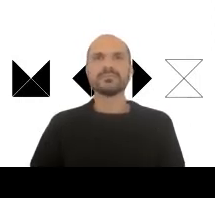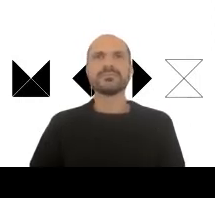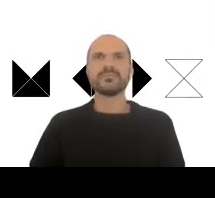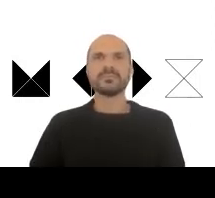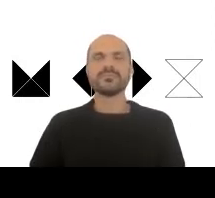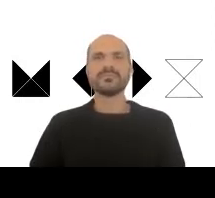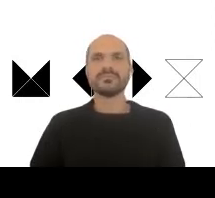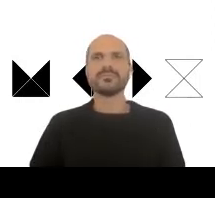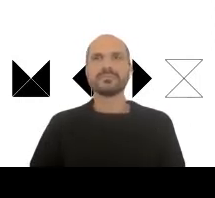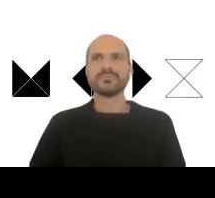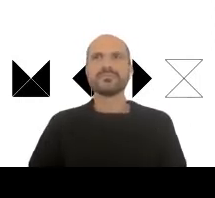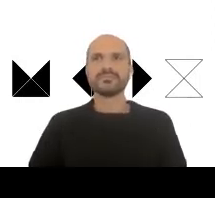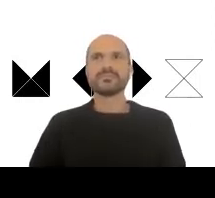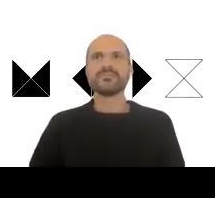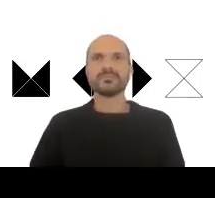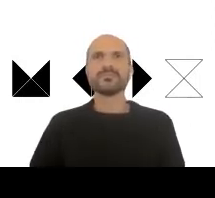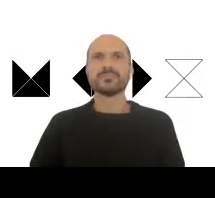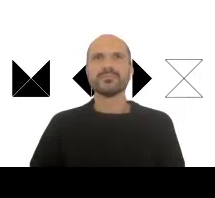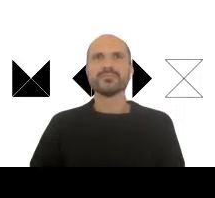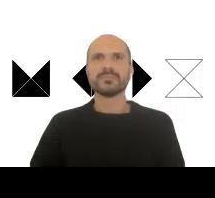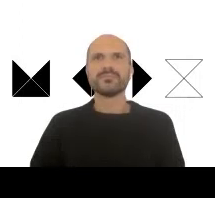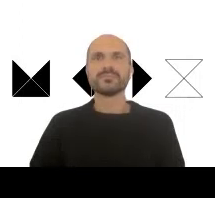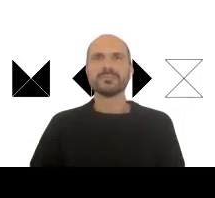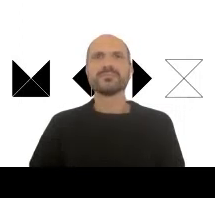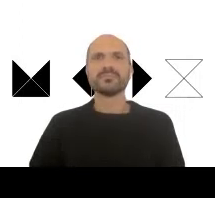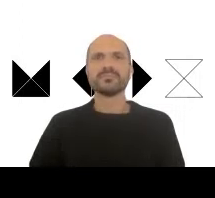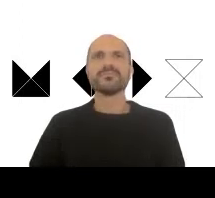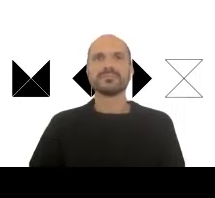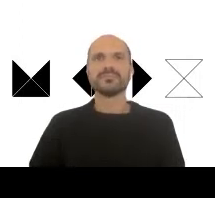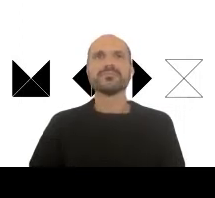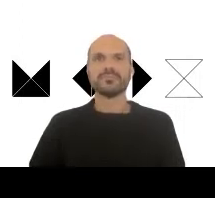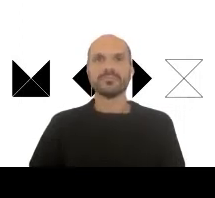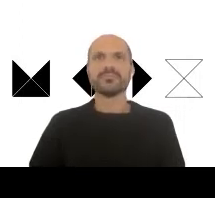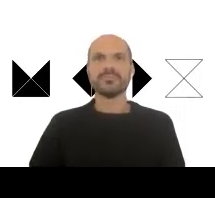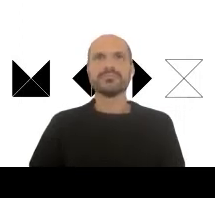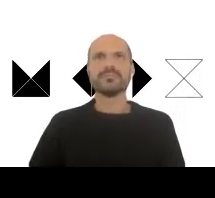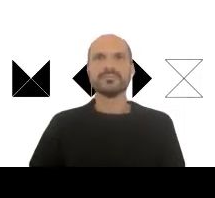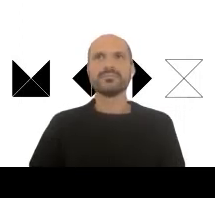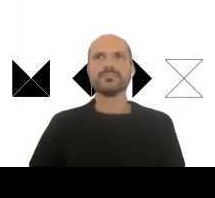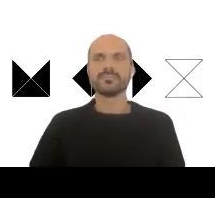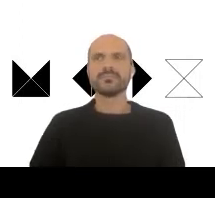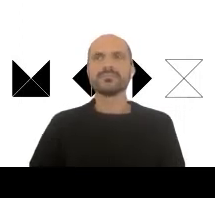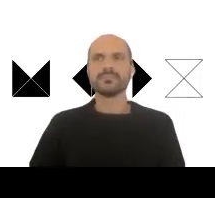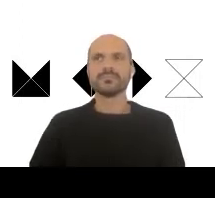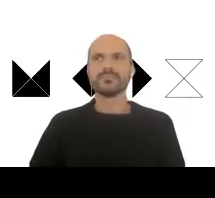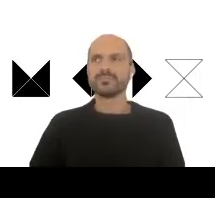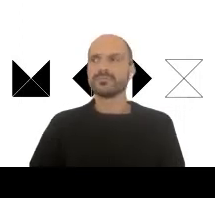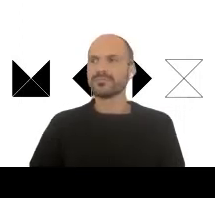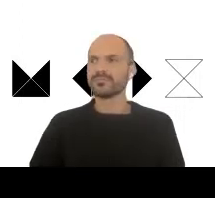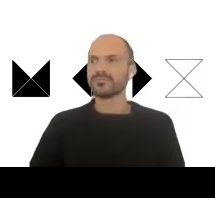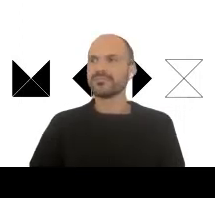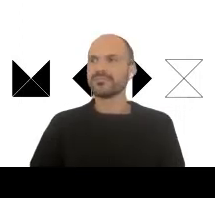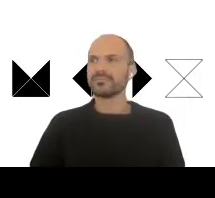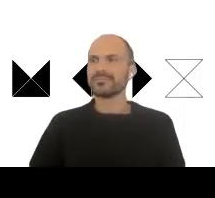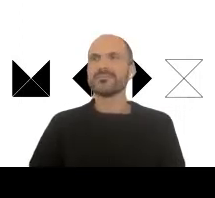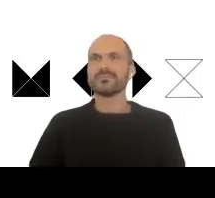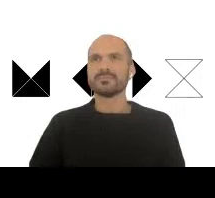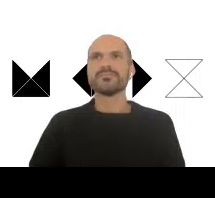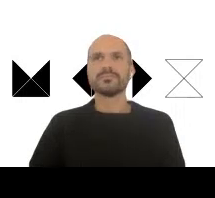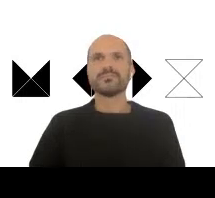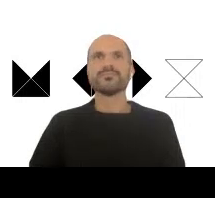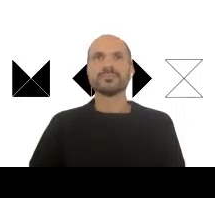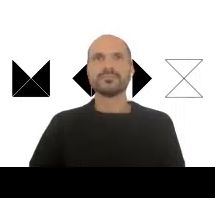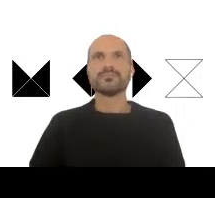down, and there is lots of communities there. There's also lots of women, because the men are many times stuck in the